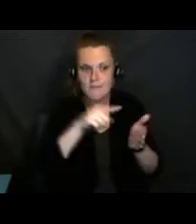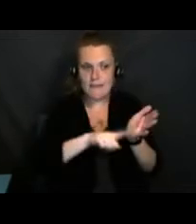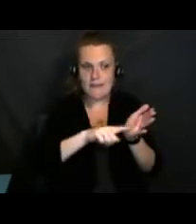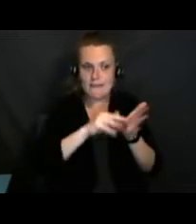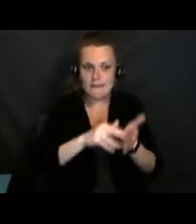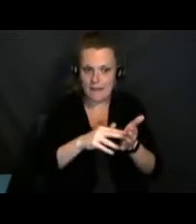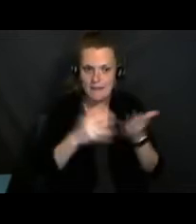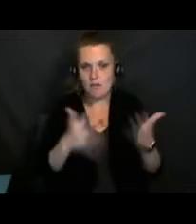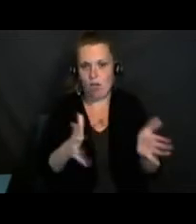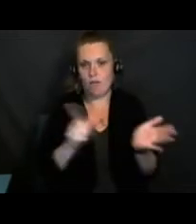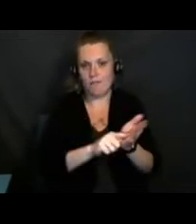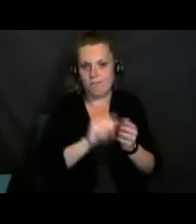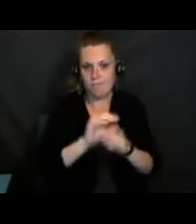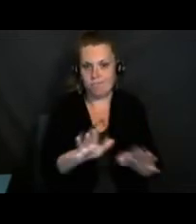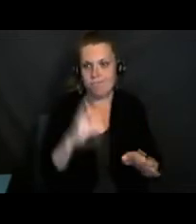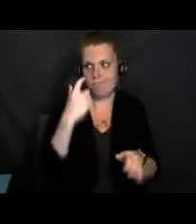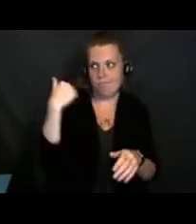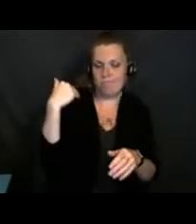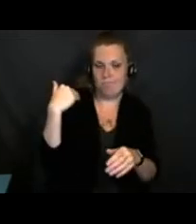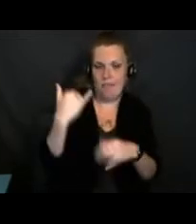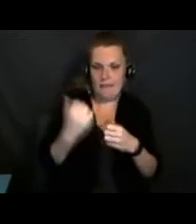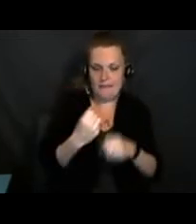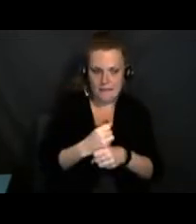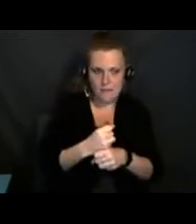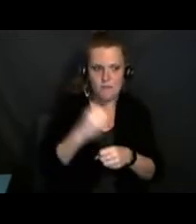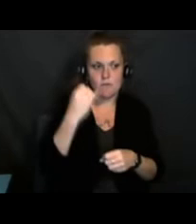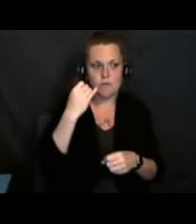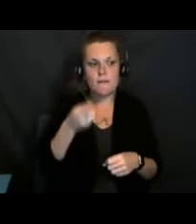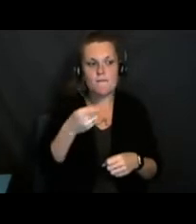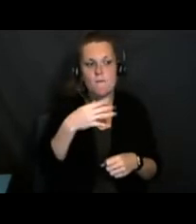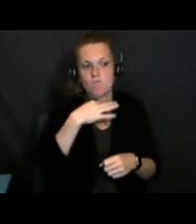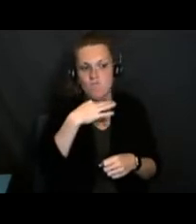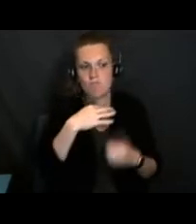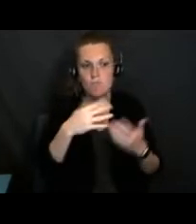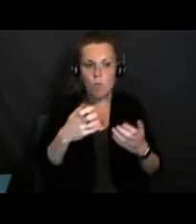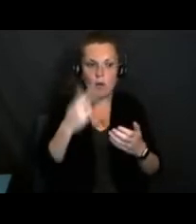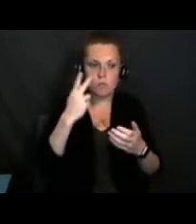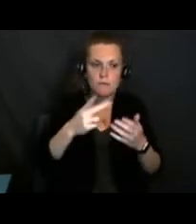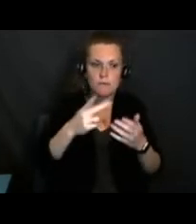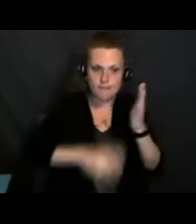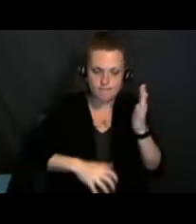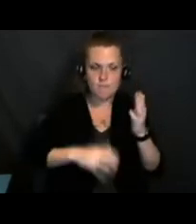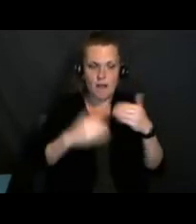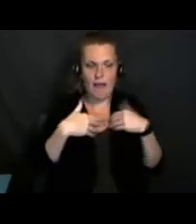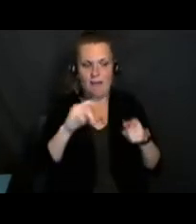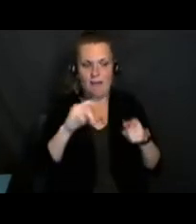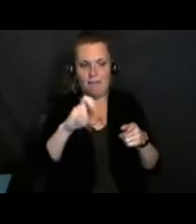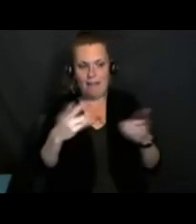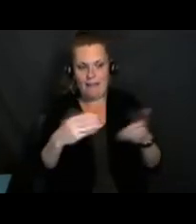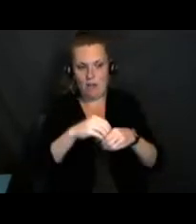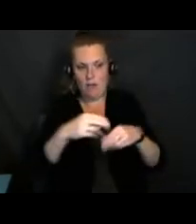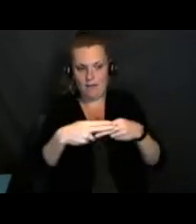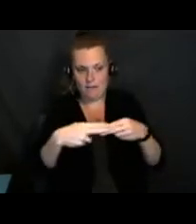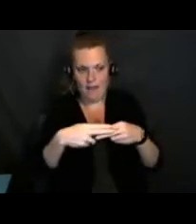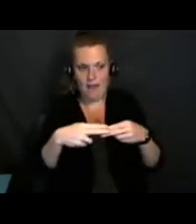went already out earlier this year. So if you want to see it, there is a link here in this slide. And